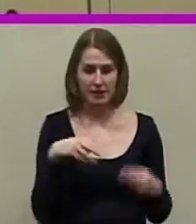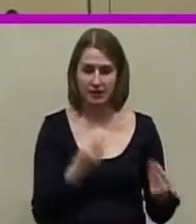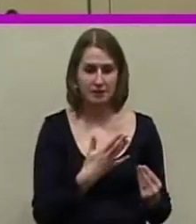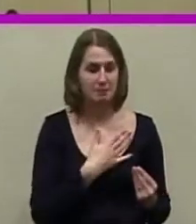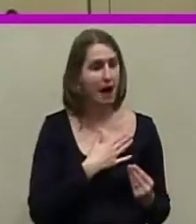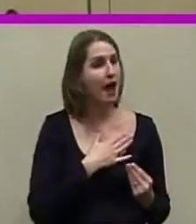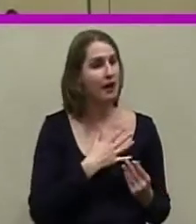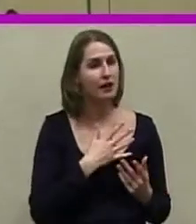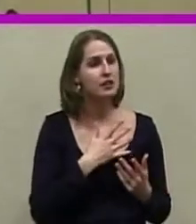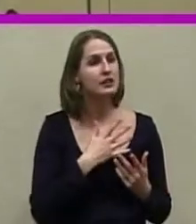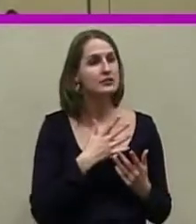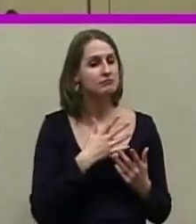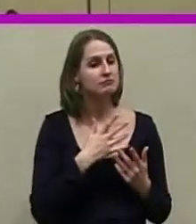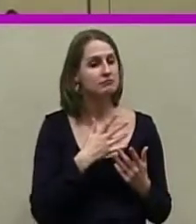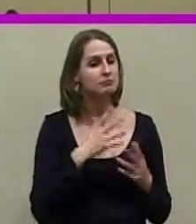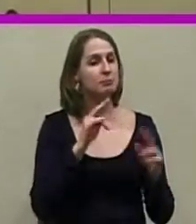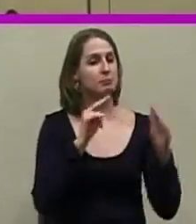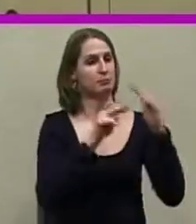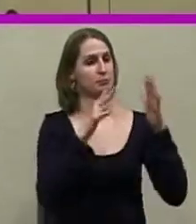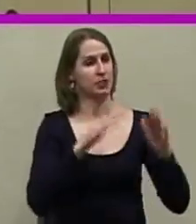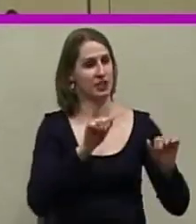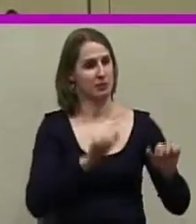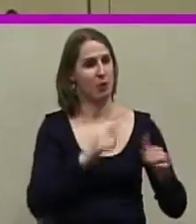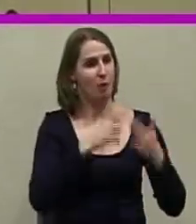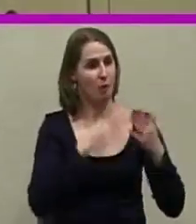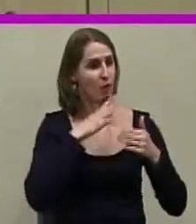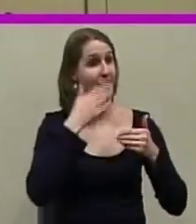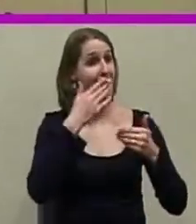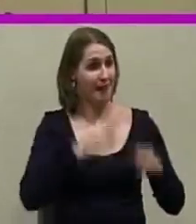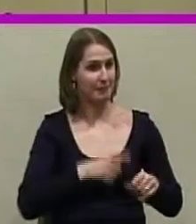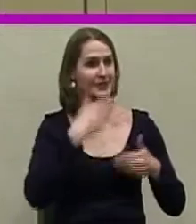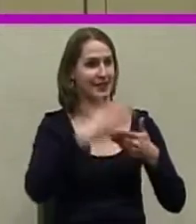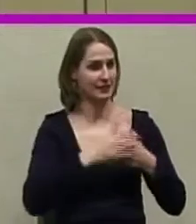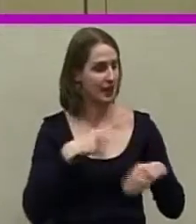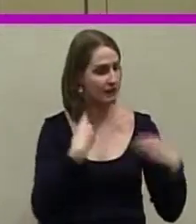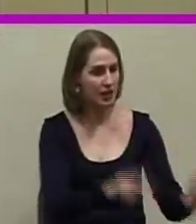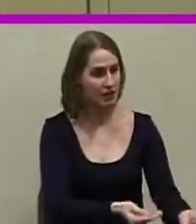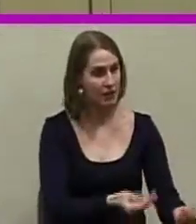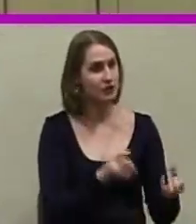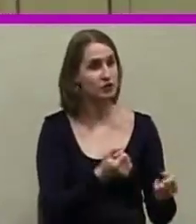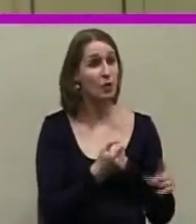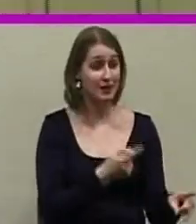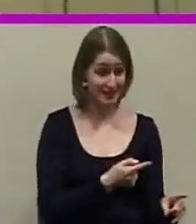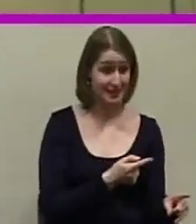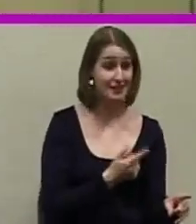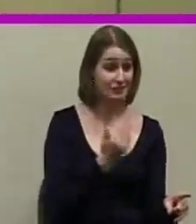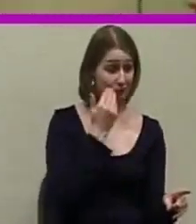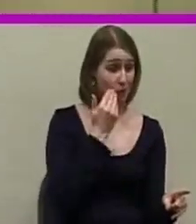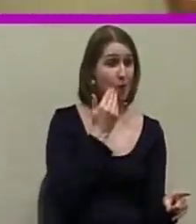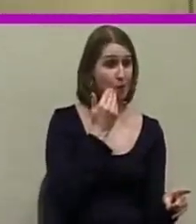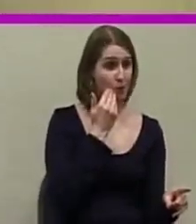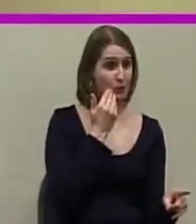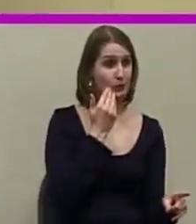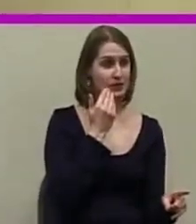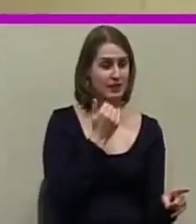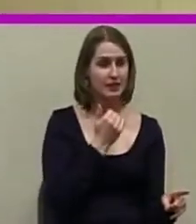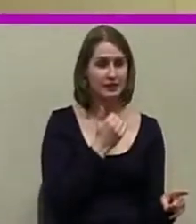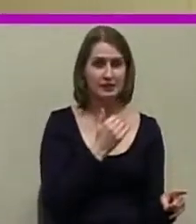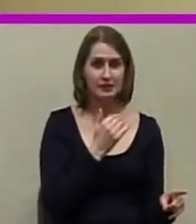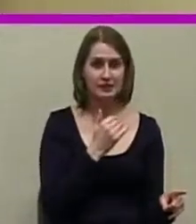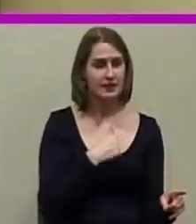on him for the next thing. Now, what I do want to do is pay attention to when he does do something well. And I can say, Kevin, you know, I don't talk to you when you go